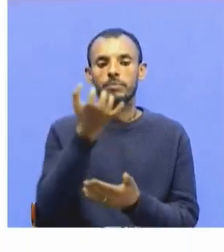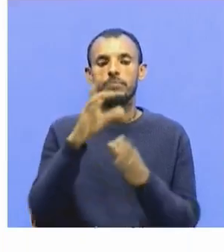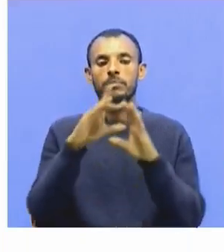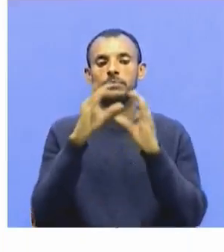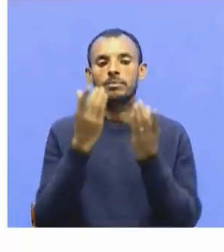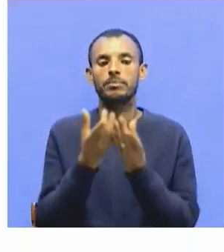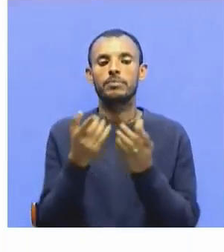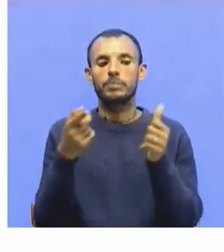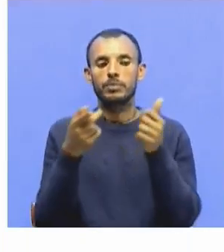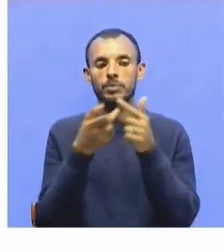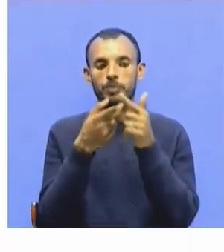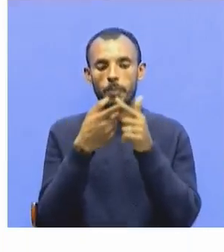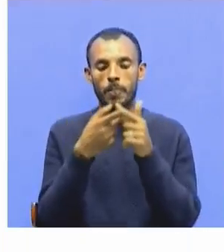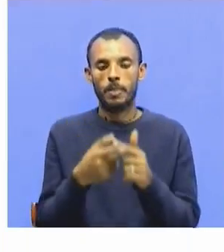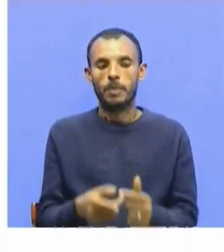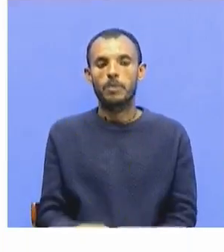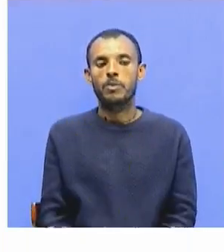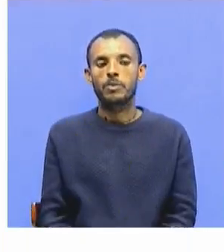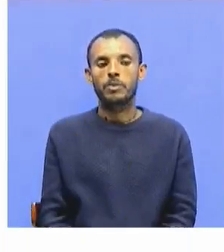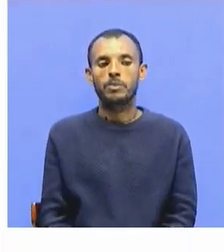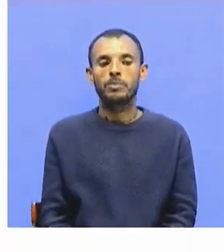Two, John